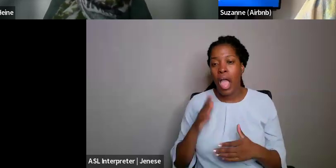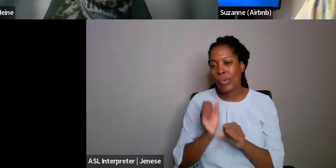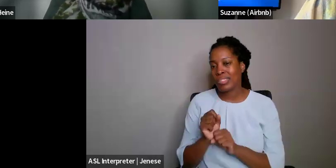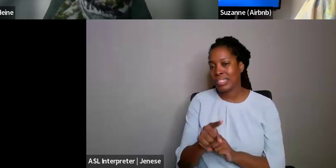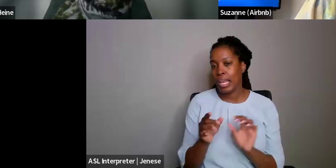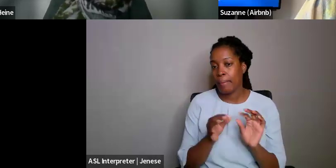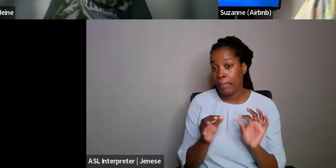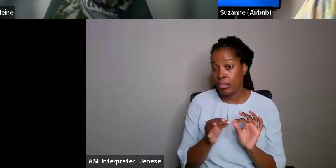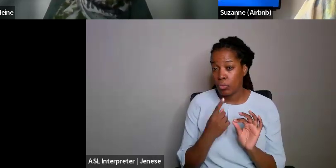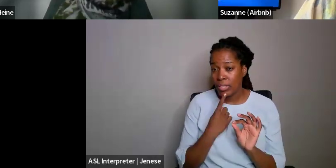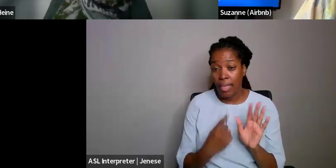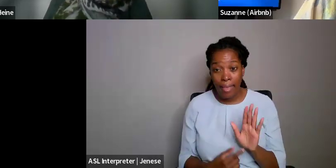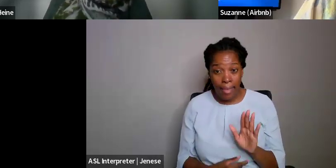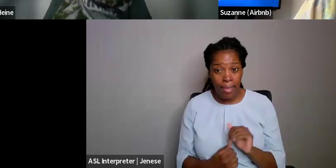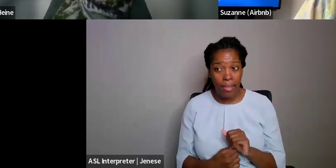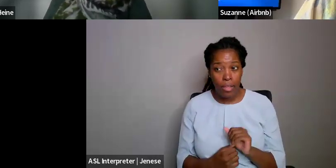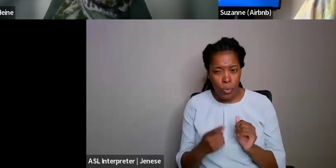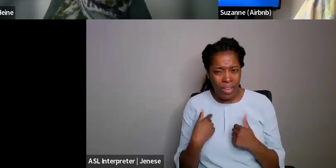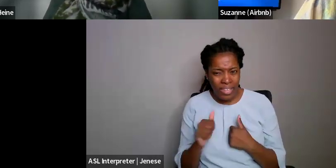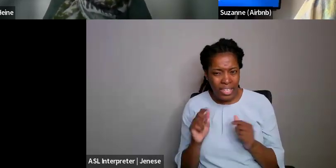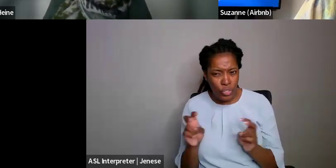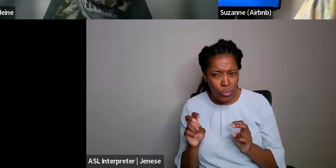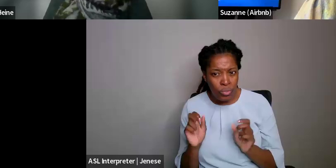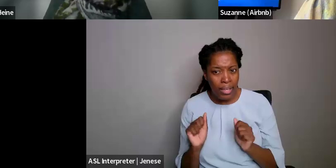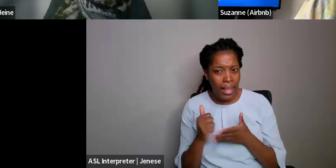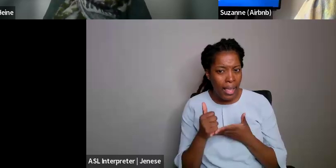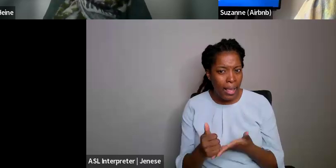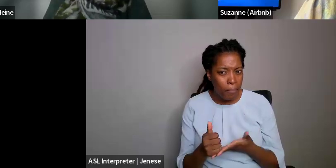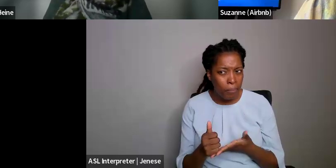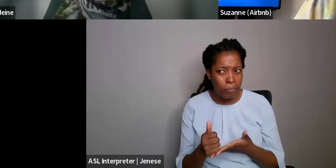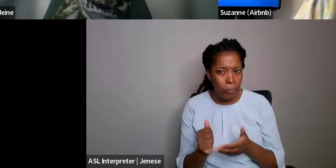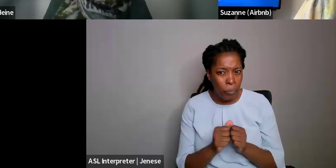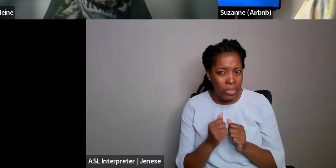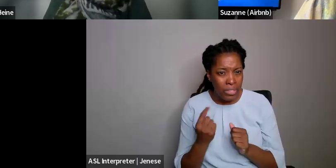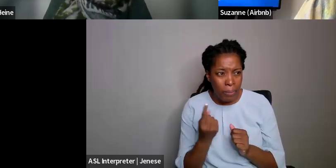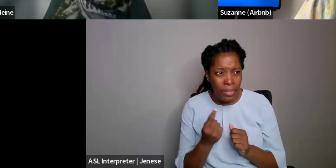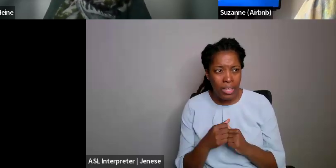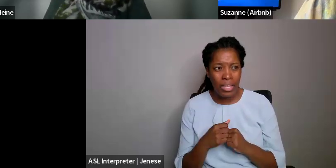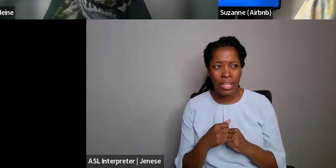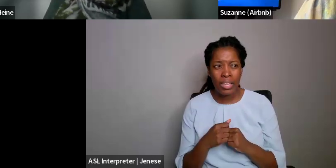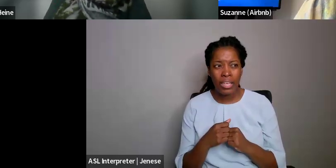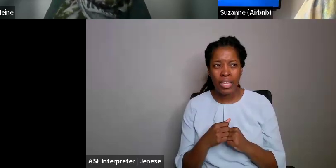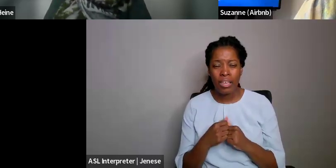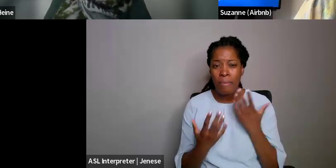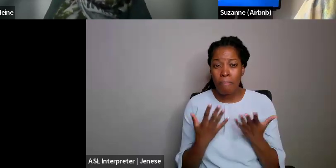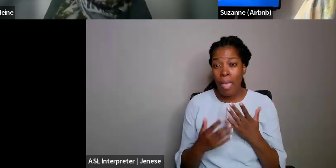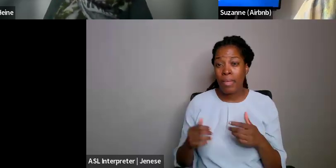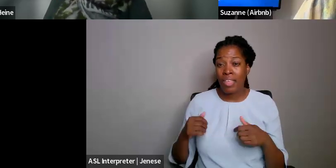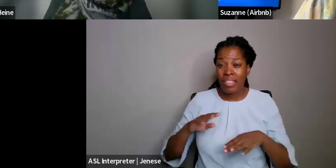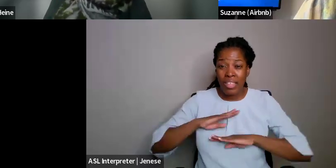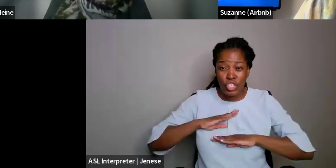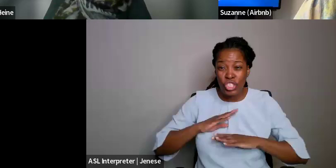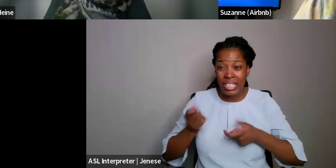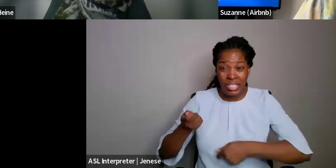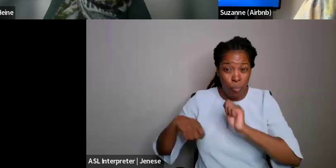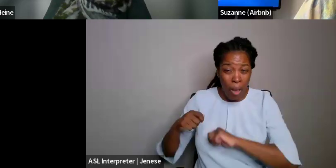part, and I'll just say, you know, do you have any issues? Can I help with something? Can we take out some of the linen, whatever? I just,